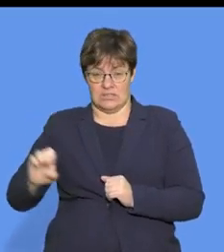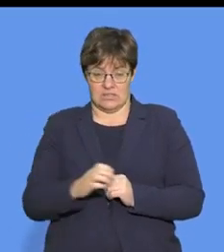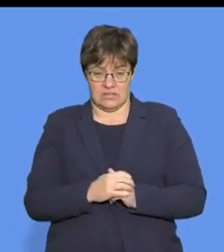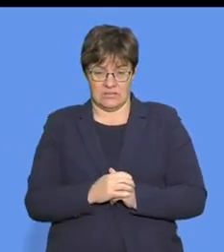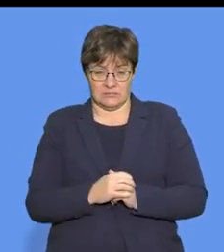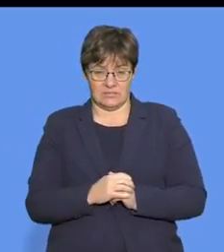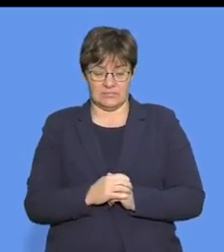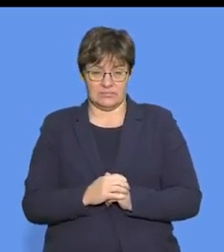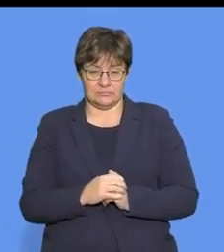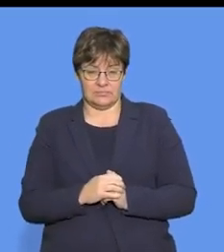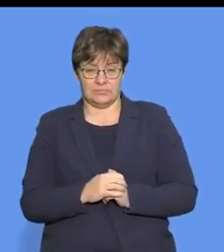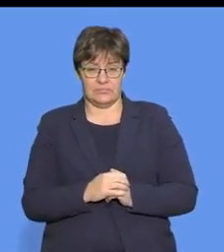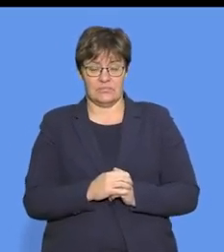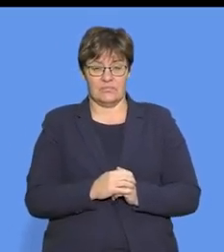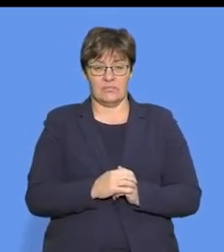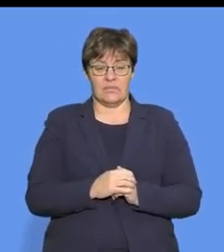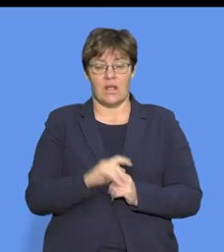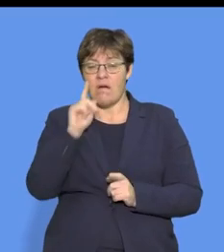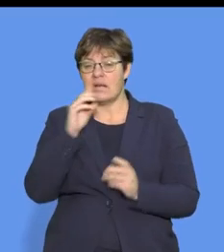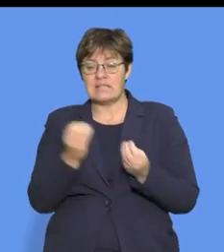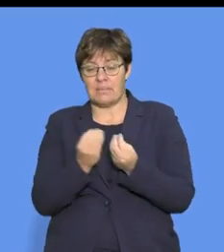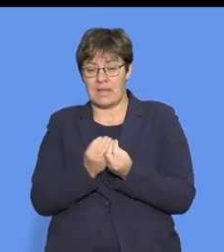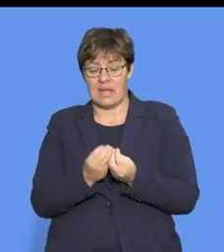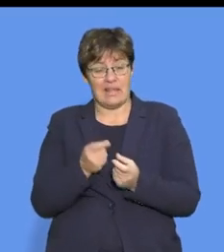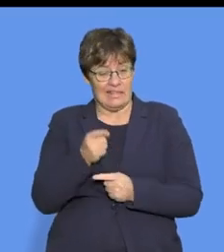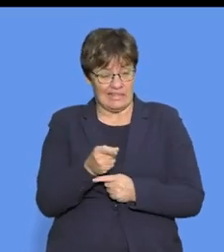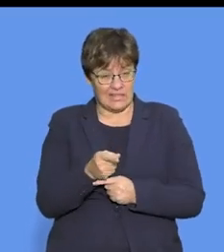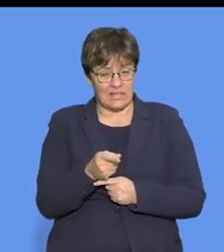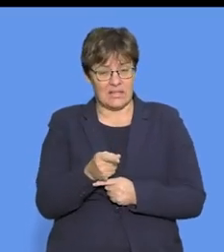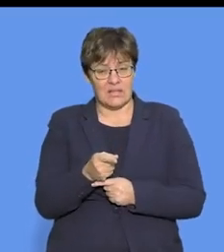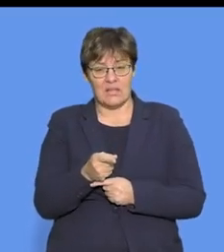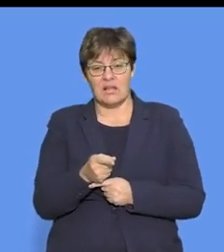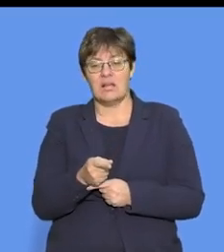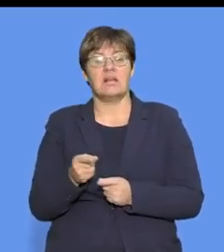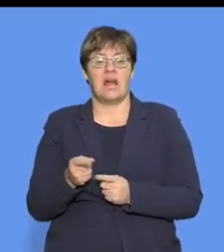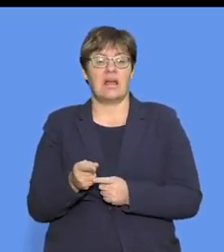cathode. And recognize something in this reaction